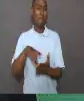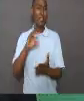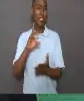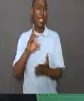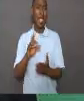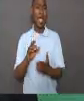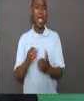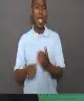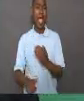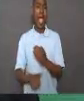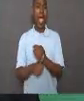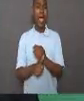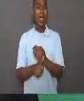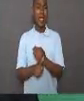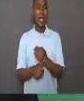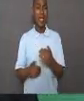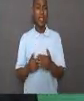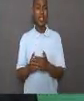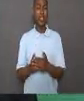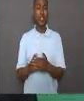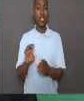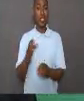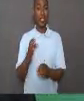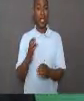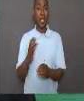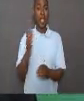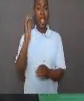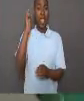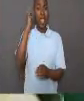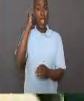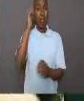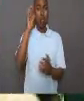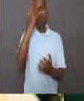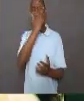symptoms, including seizures.